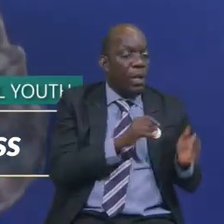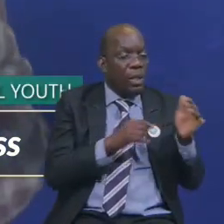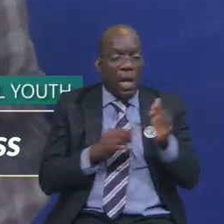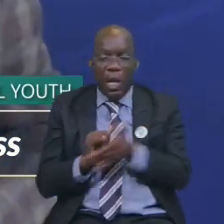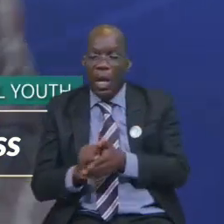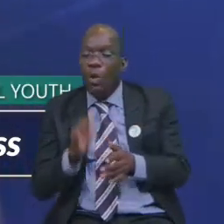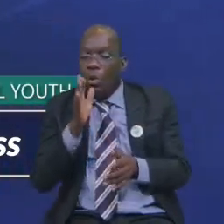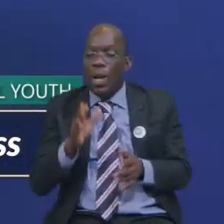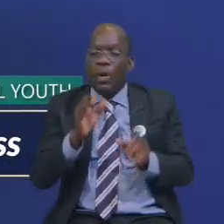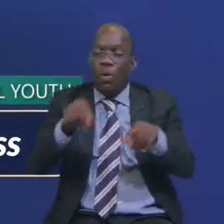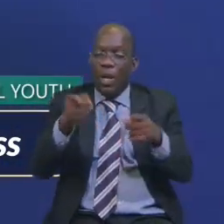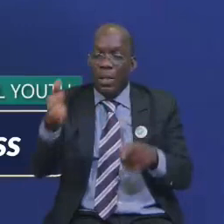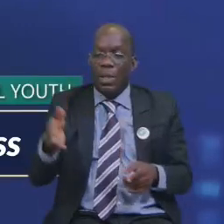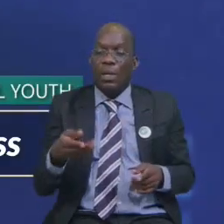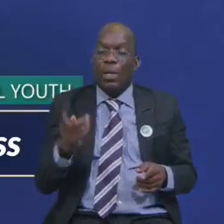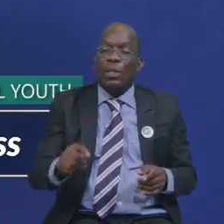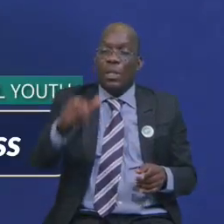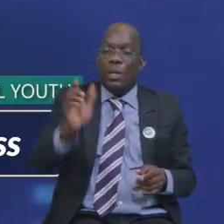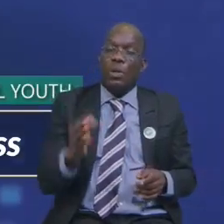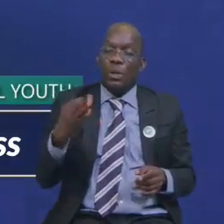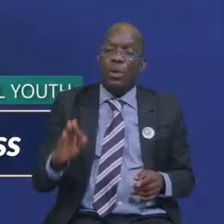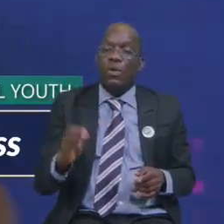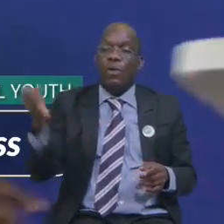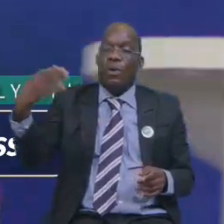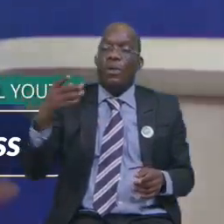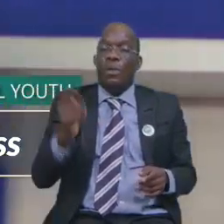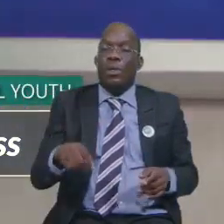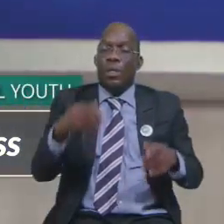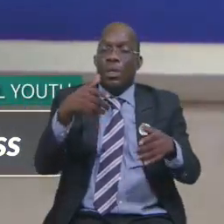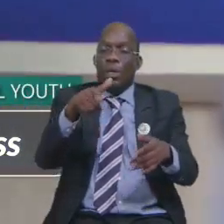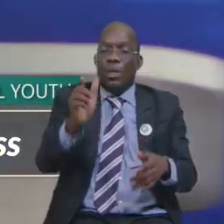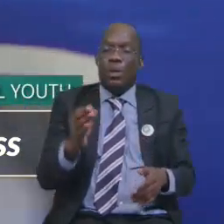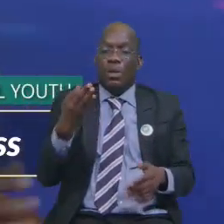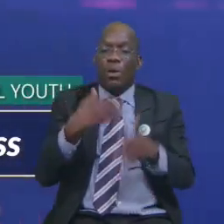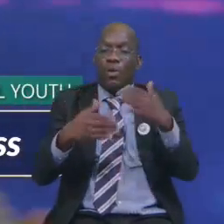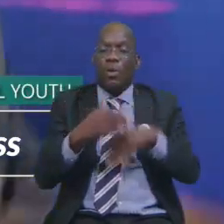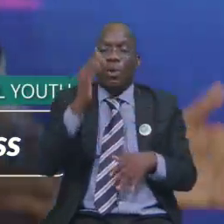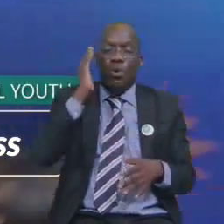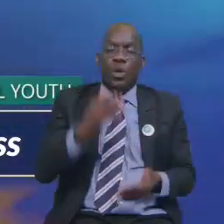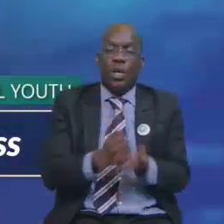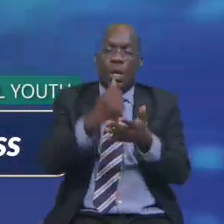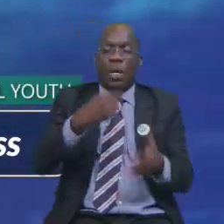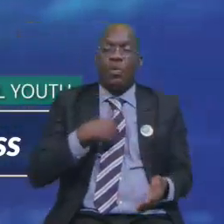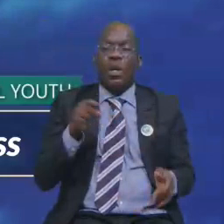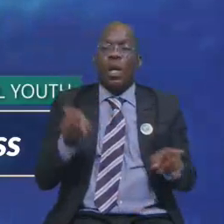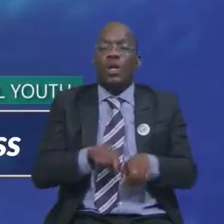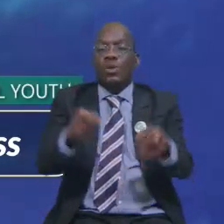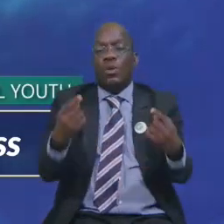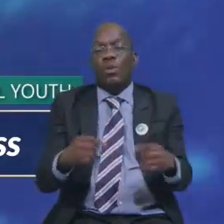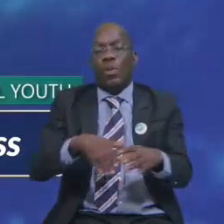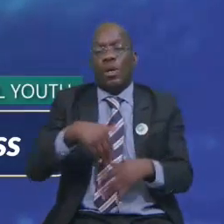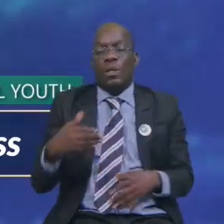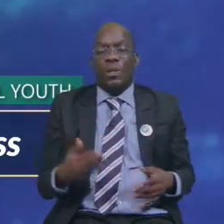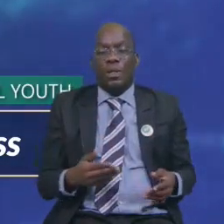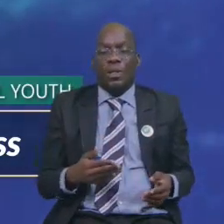got there. The God of grace and the God of heaven, he will help me. As you come out, you